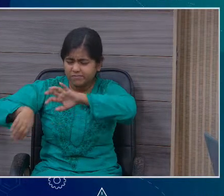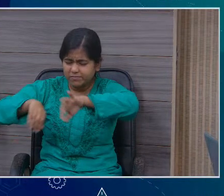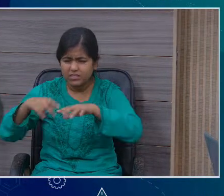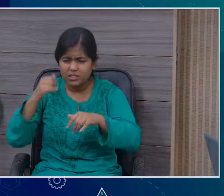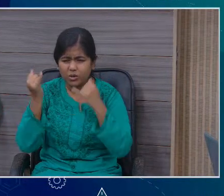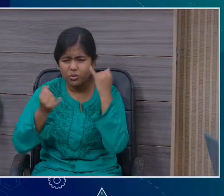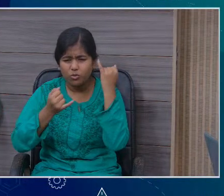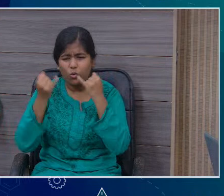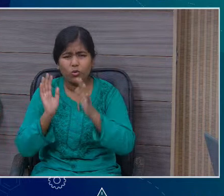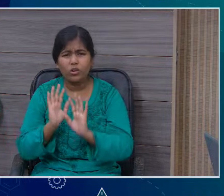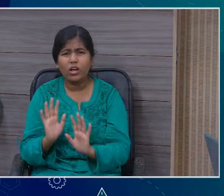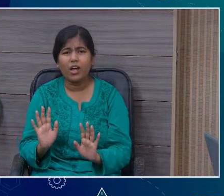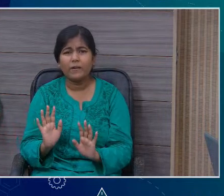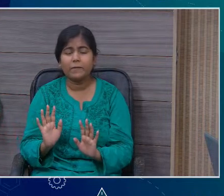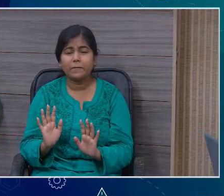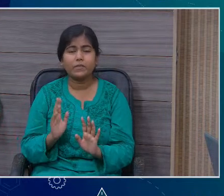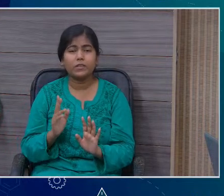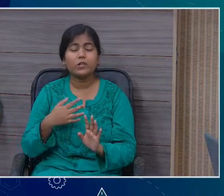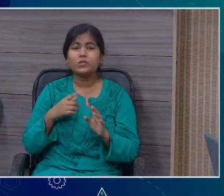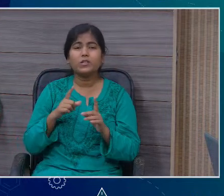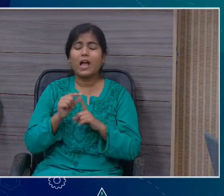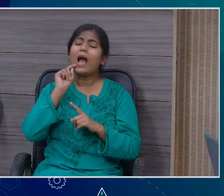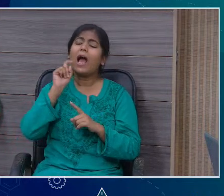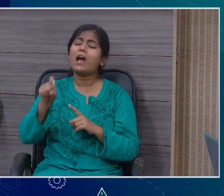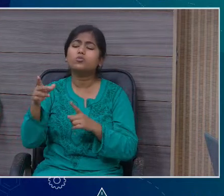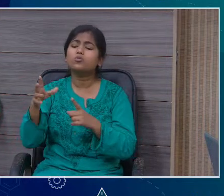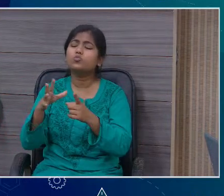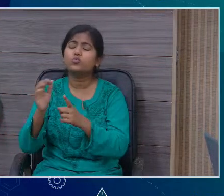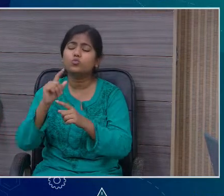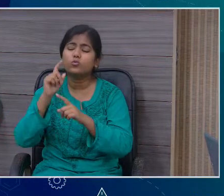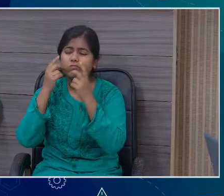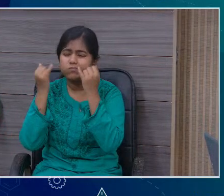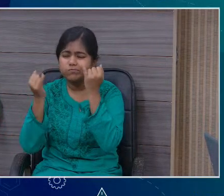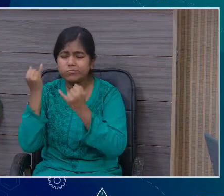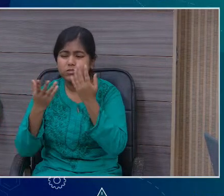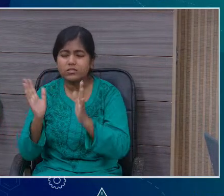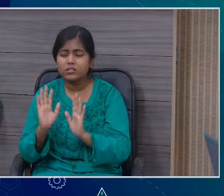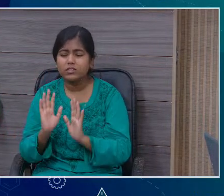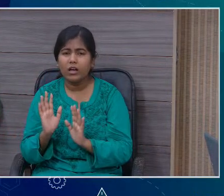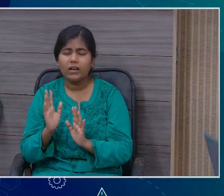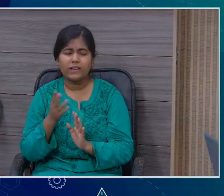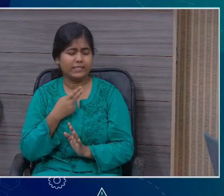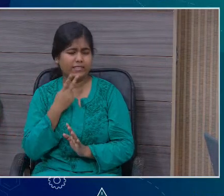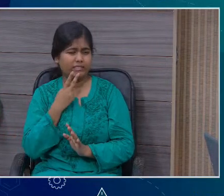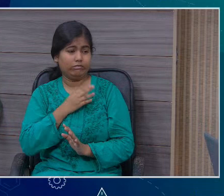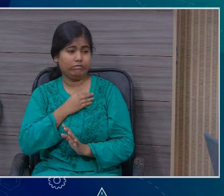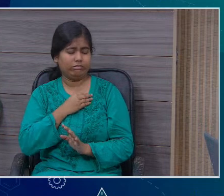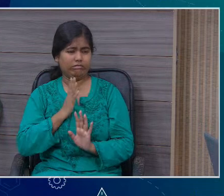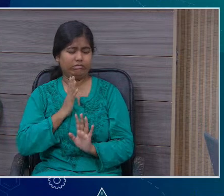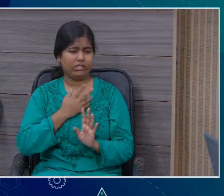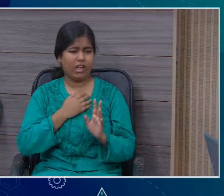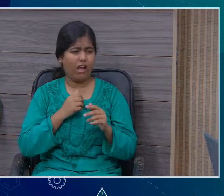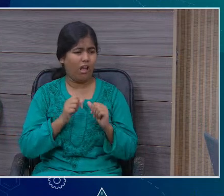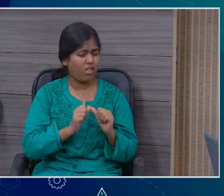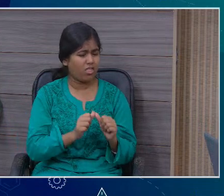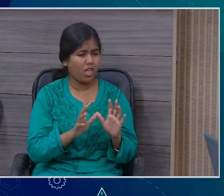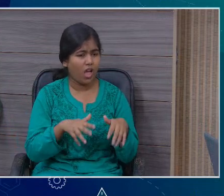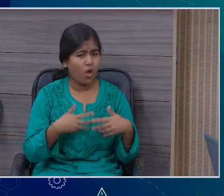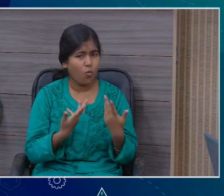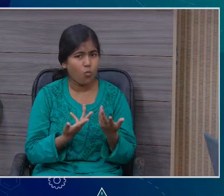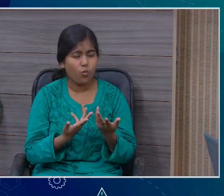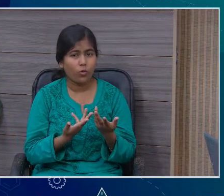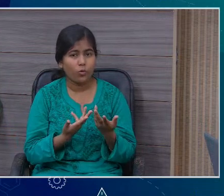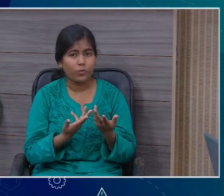that what he is searching. So first the child becomes a little scared. Then as soon as he opens up